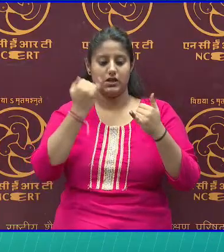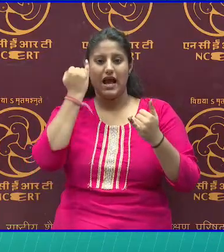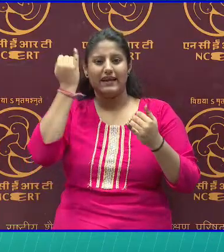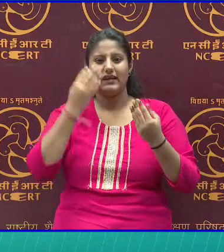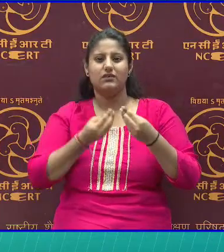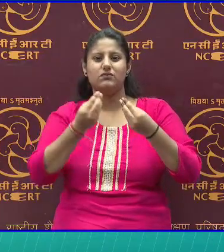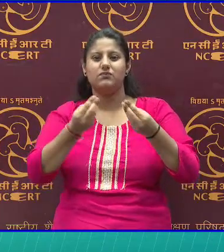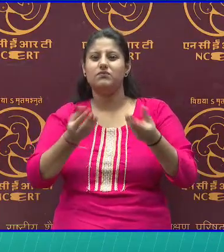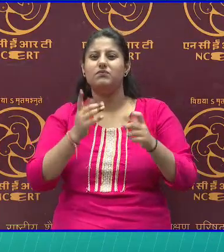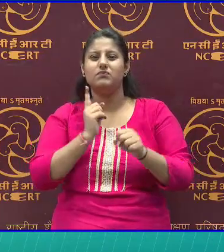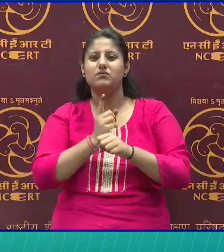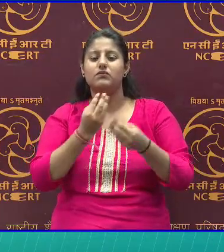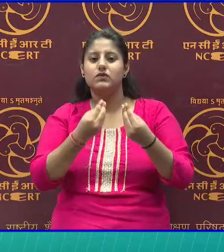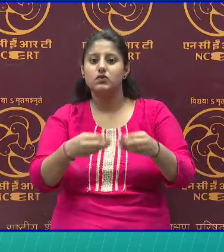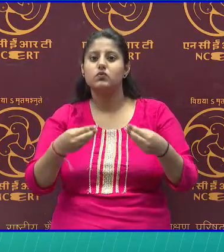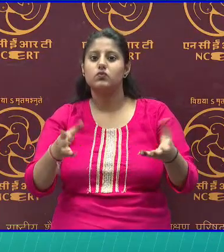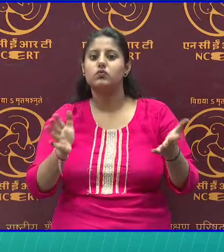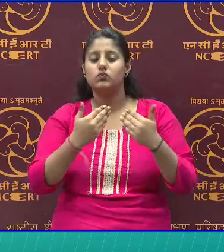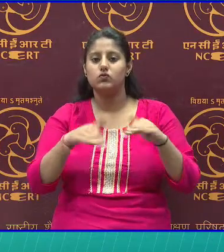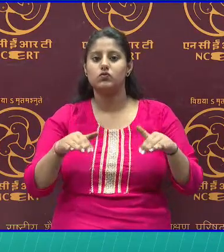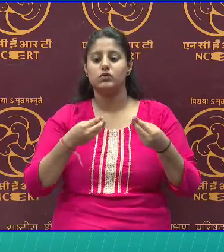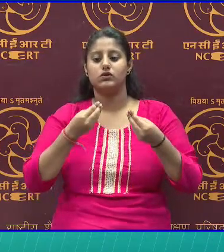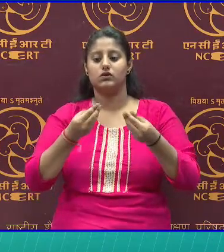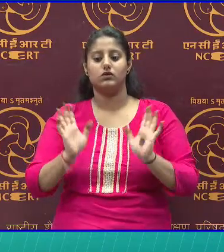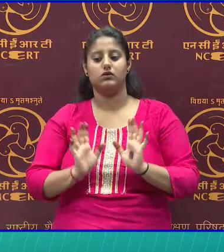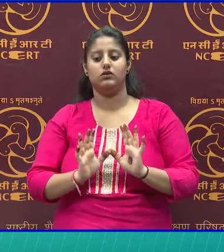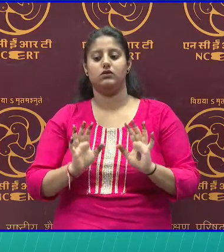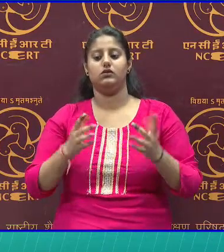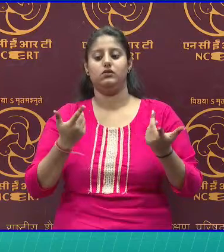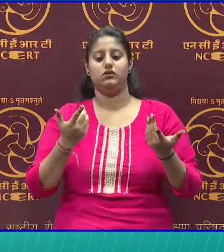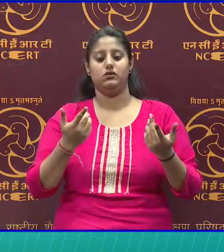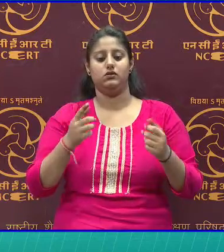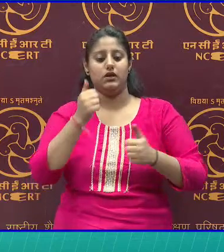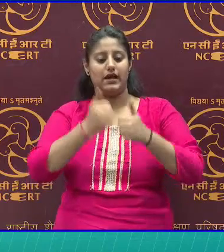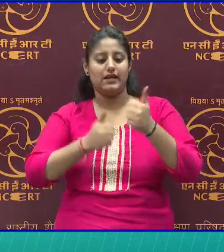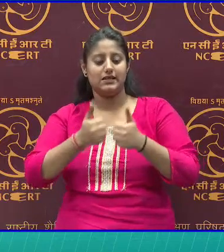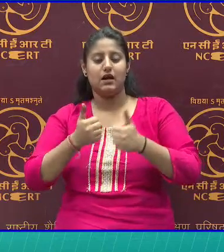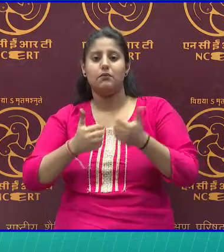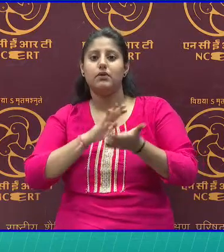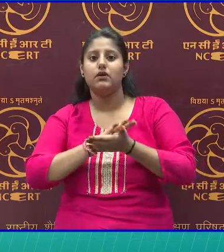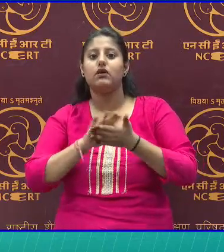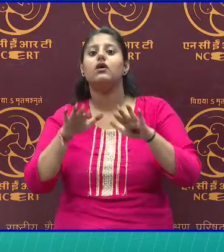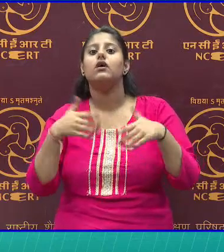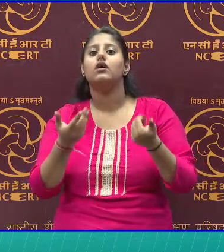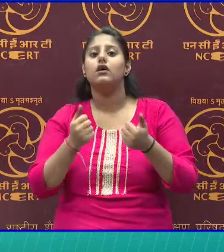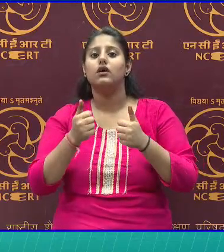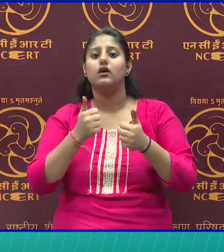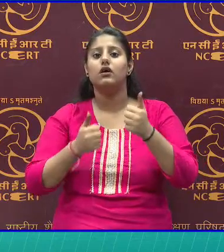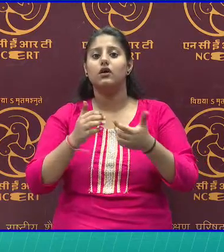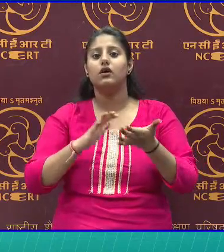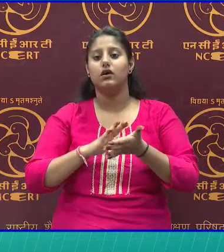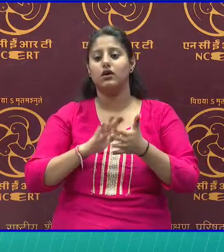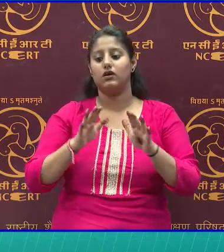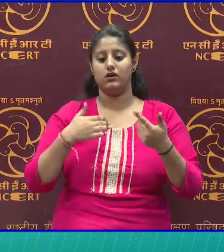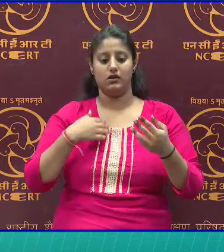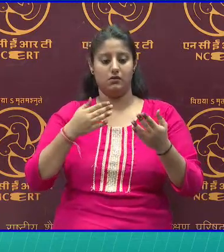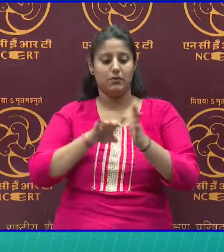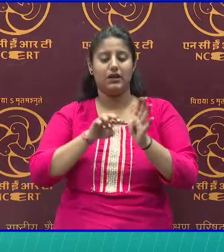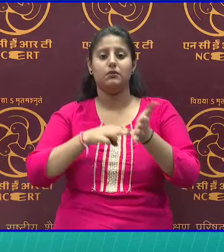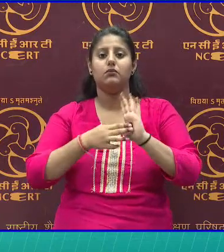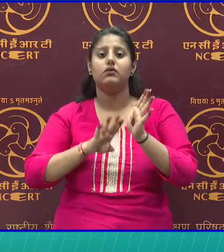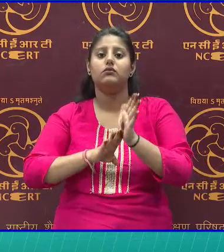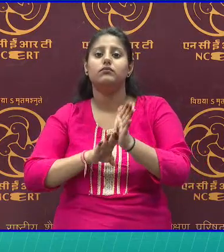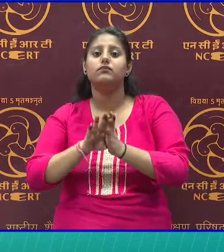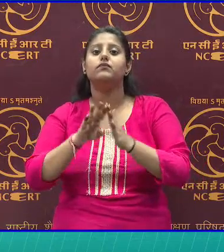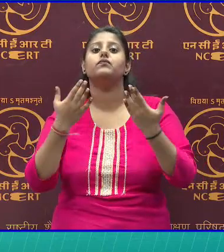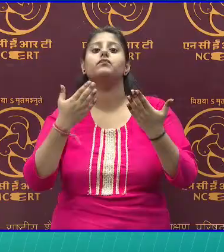with content and then they memorize it and then vomit in the examination paper. It is more on the development of the competency. They have listed out